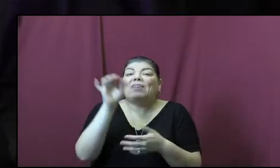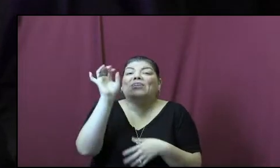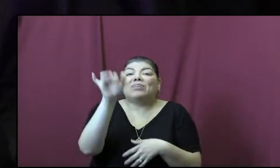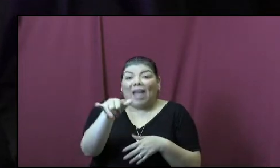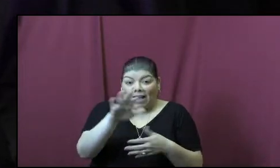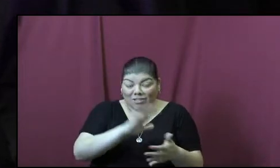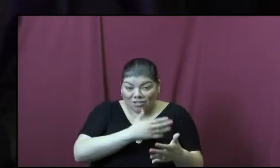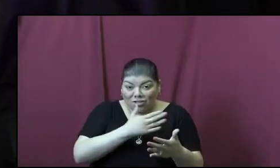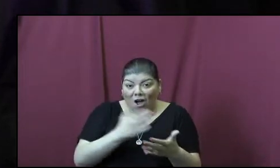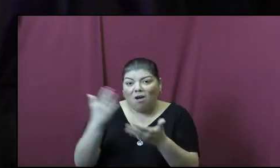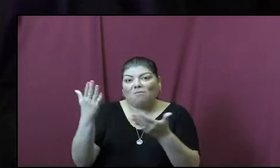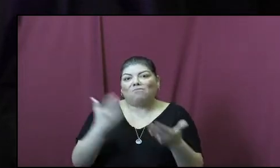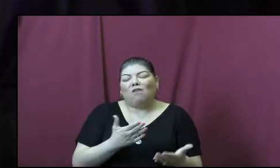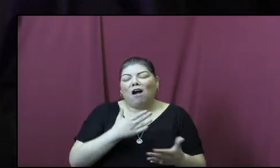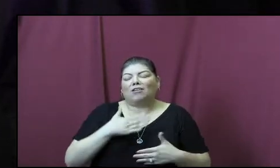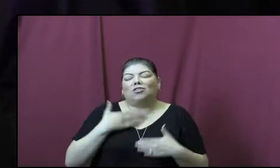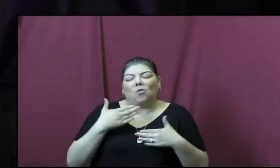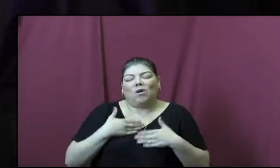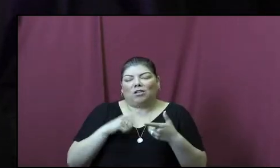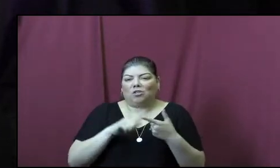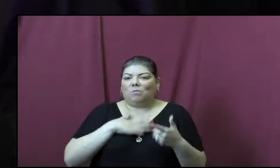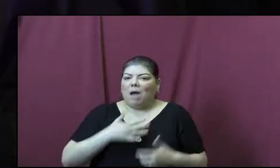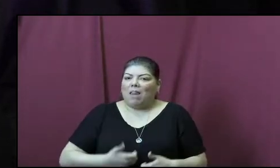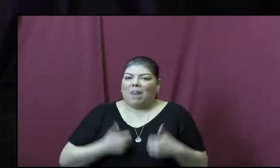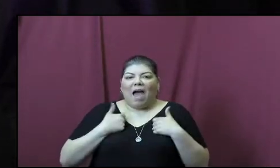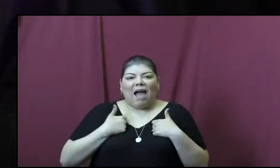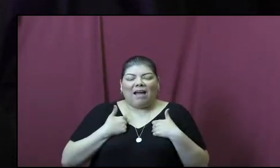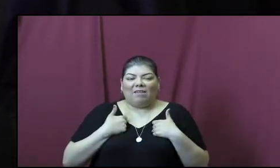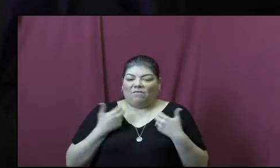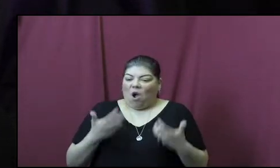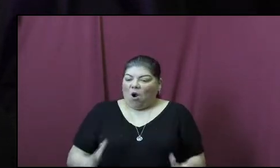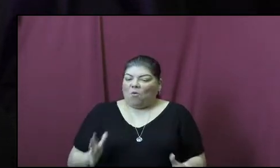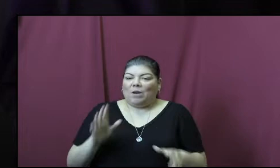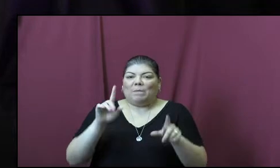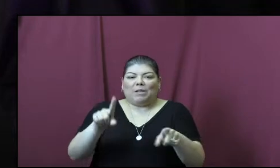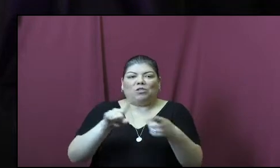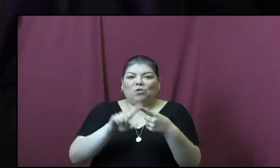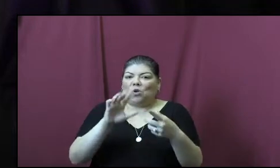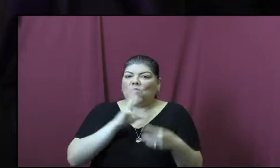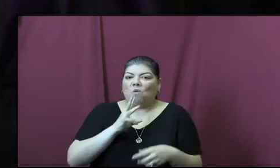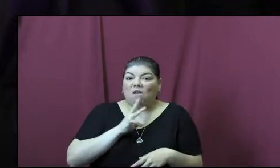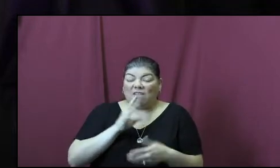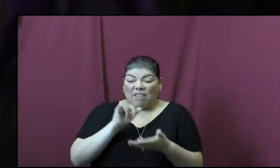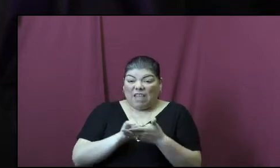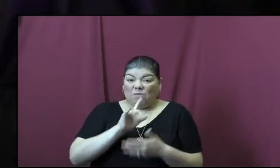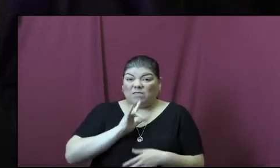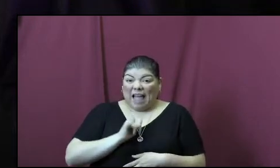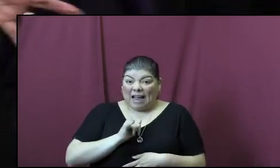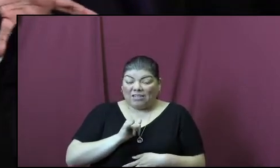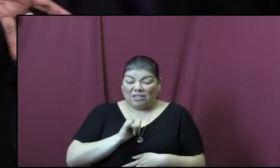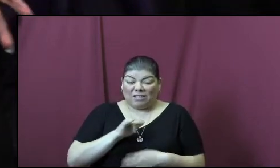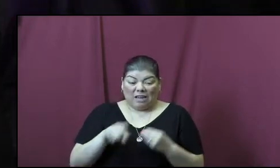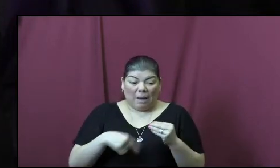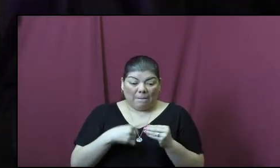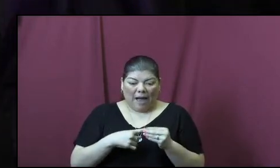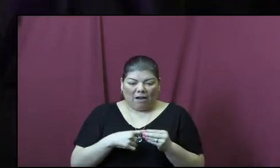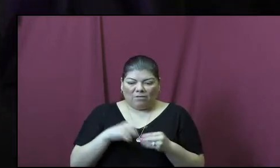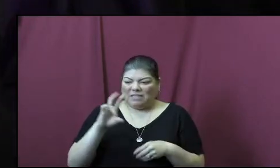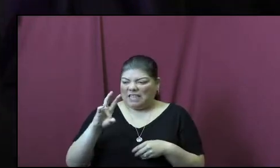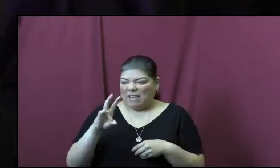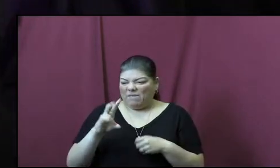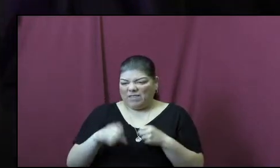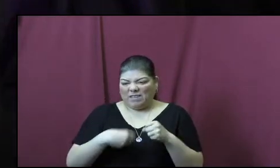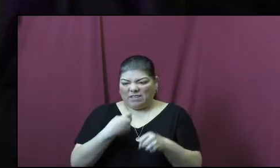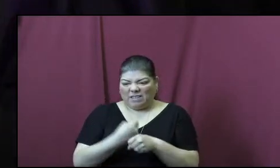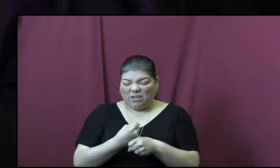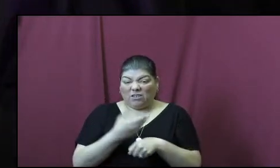That song brought joy to my life. Already Been to the Water. And that was actually about